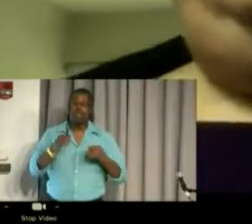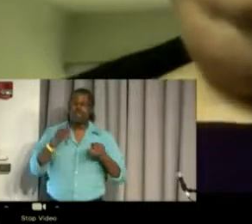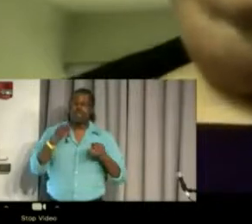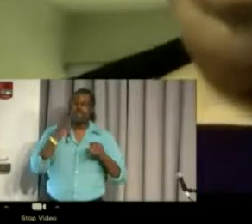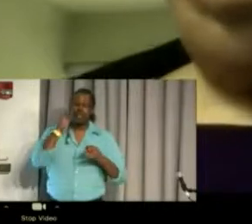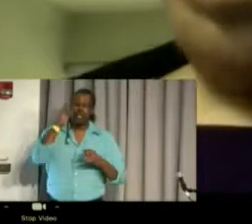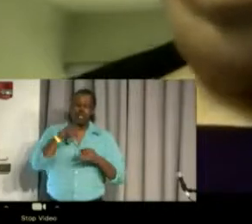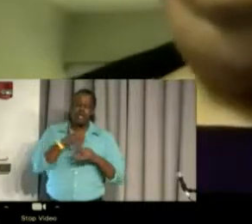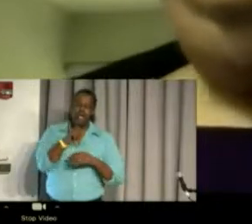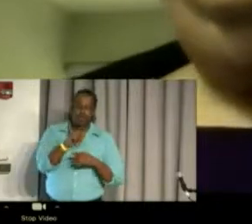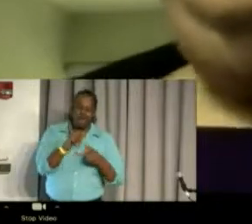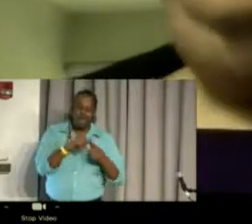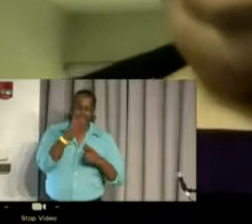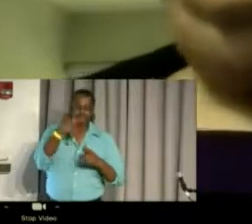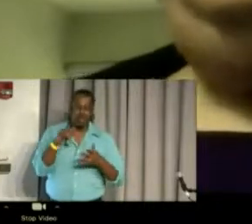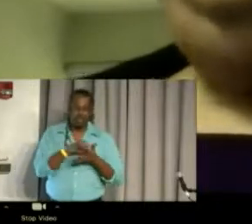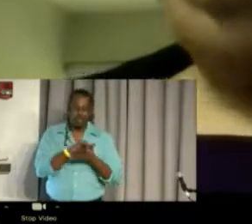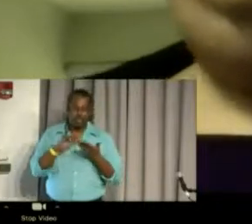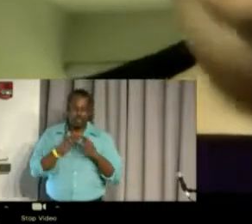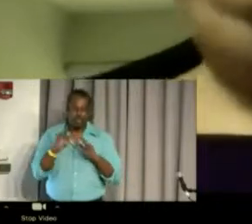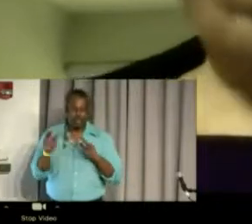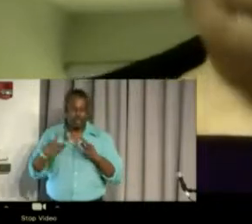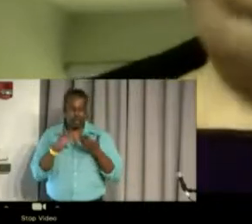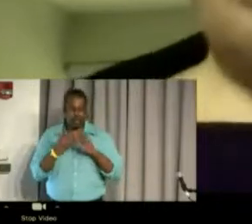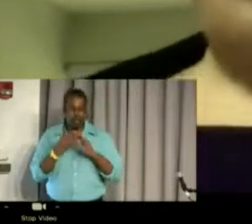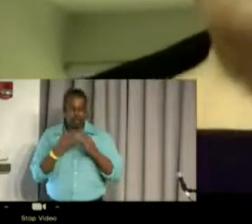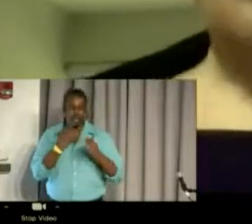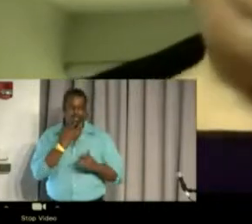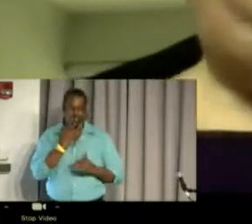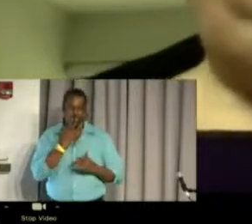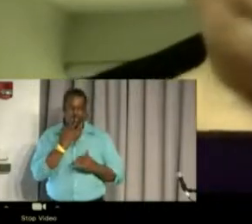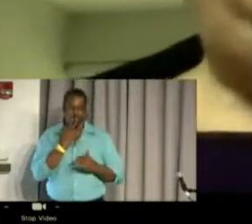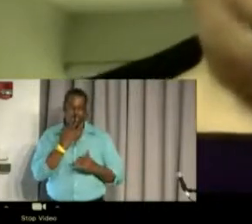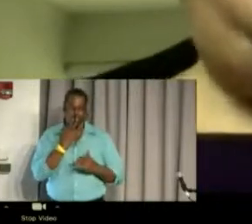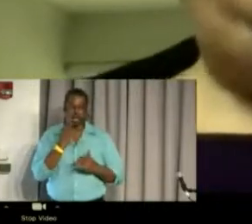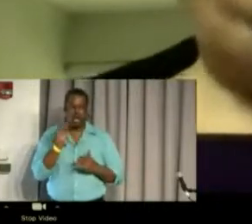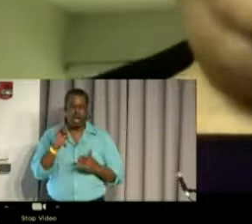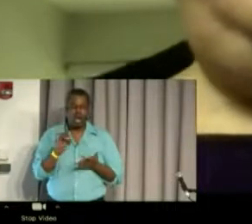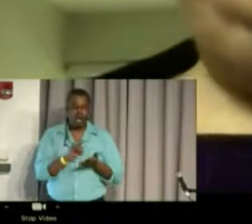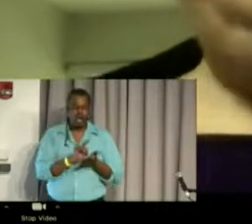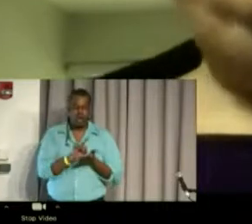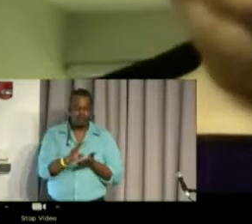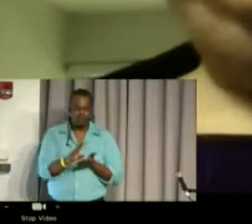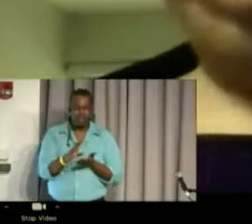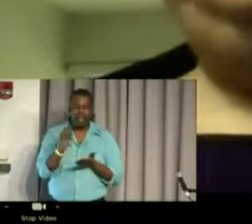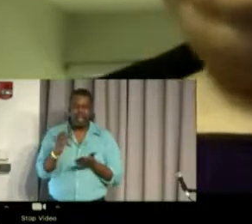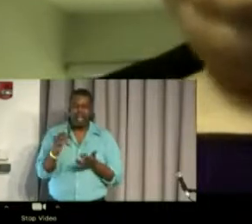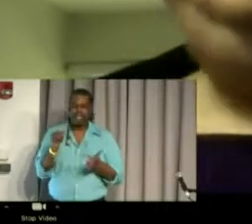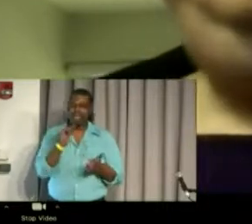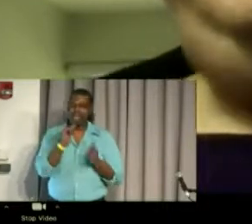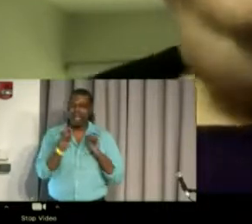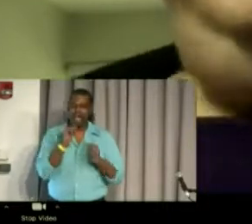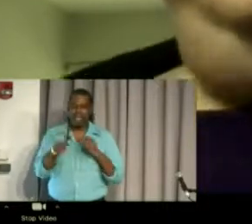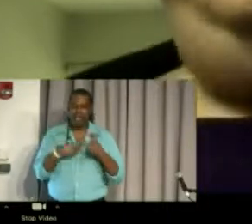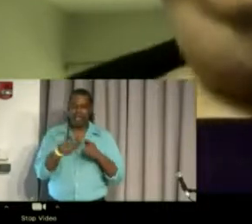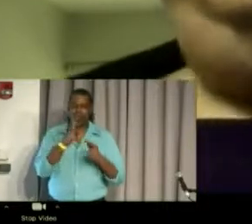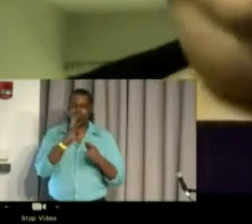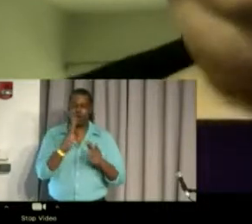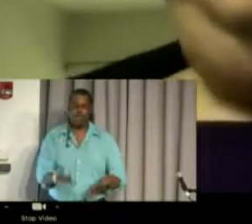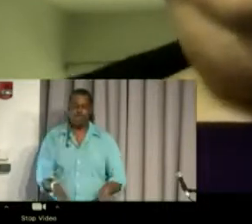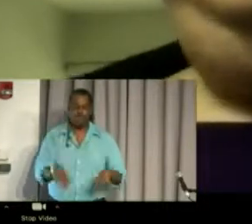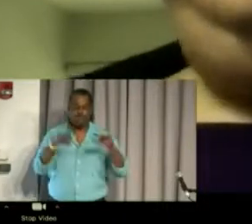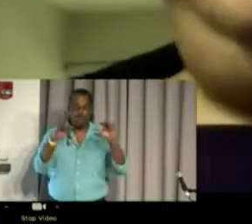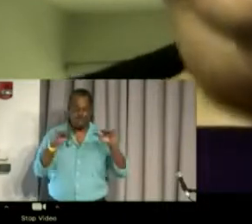New York City, and other communities of color who are dispossessed and who die when the waters rise. The